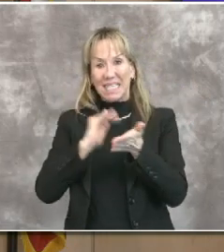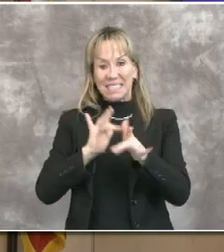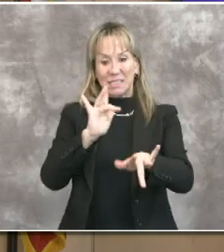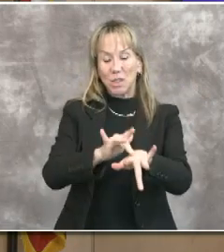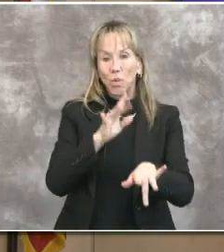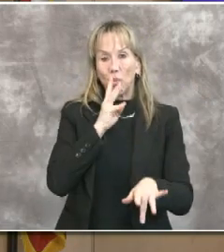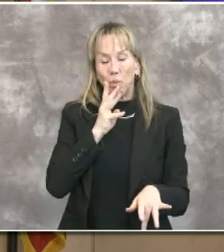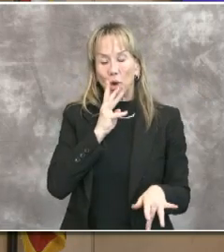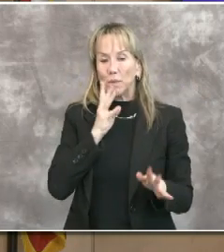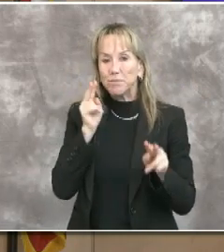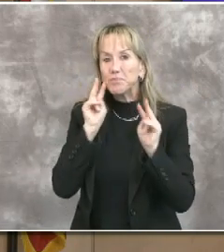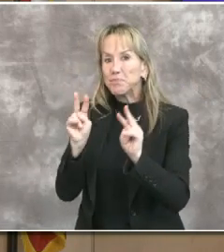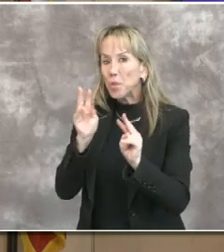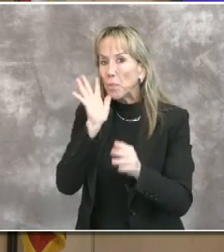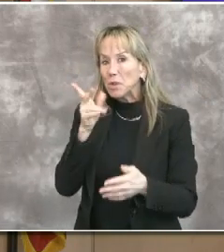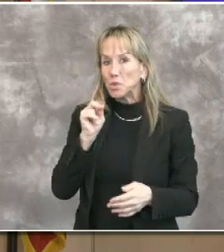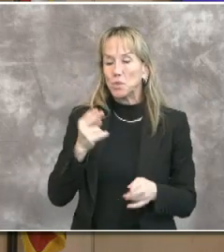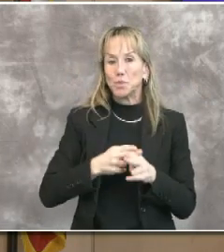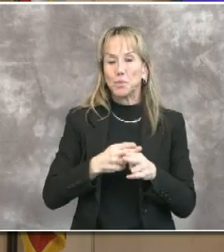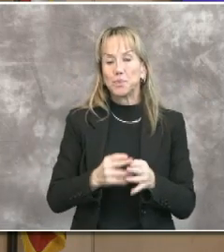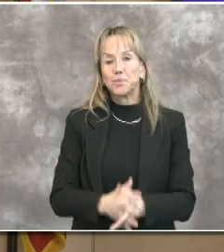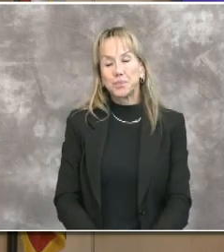public health guidance and direction.